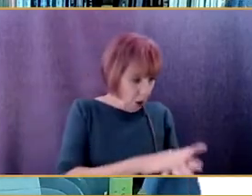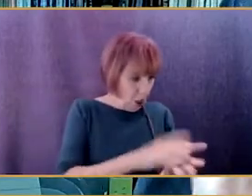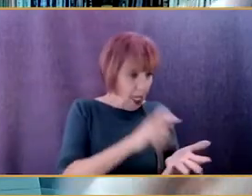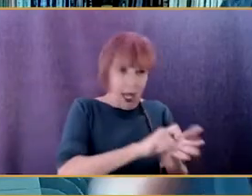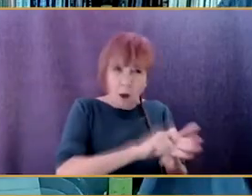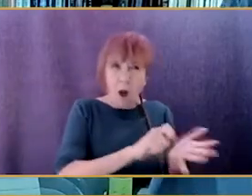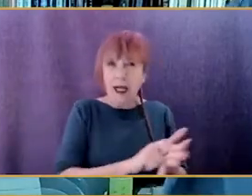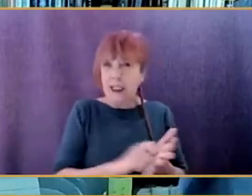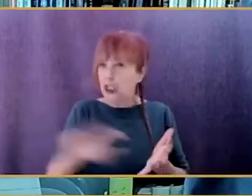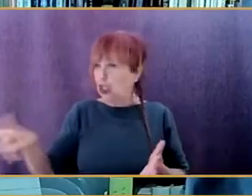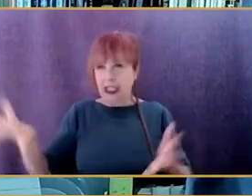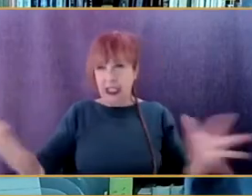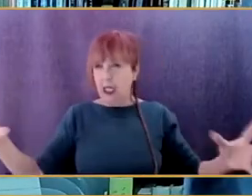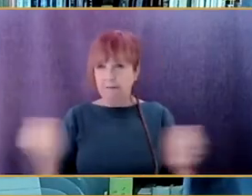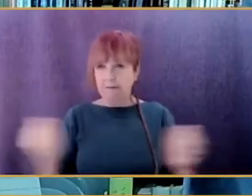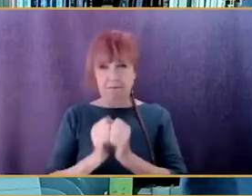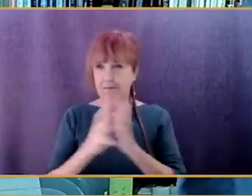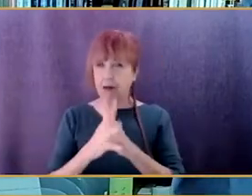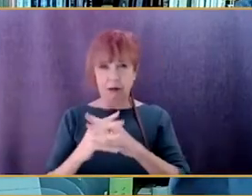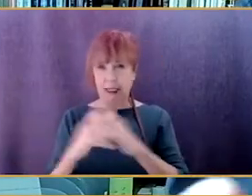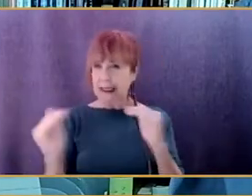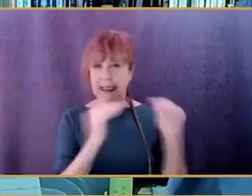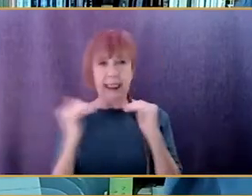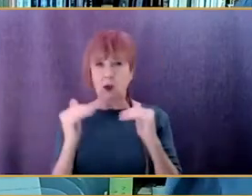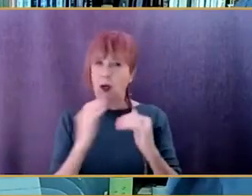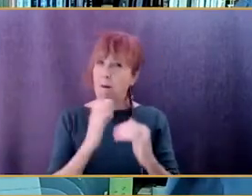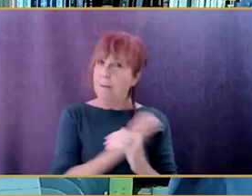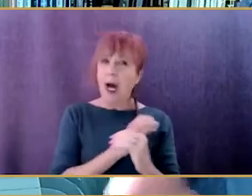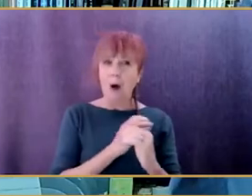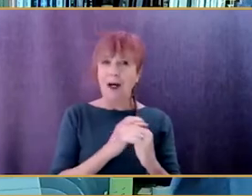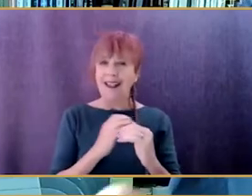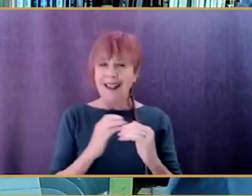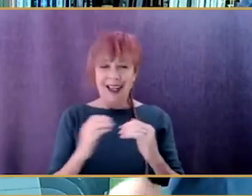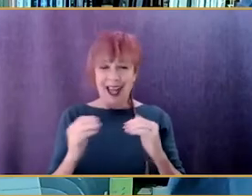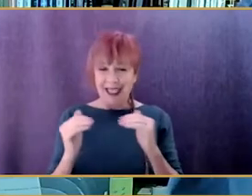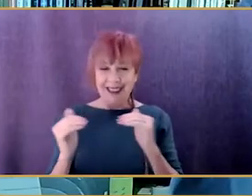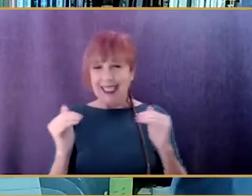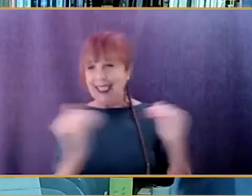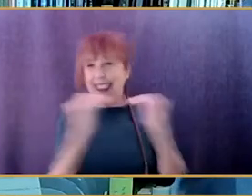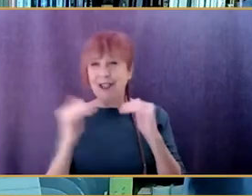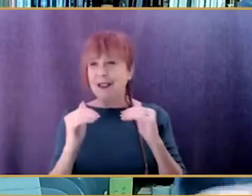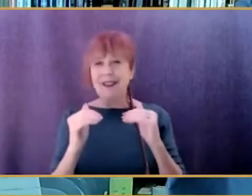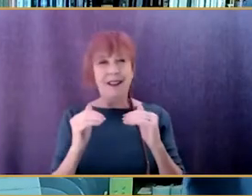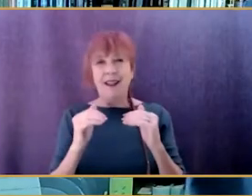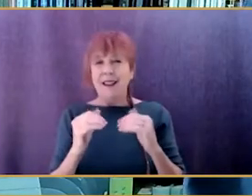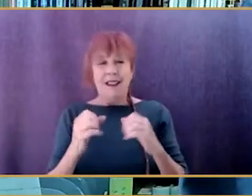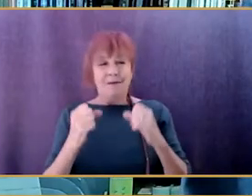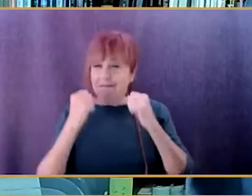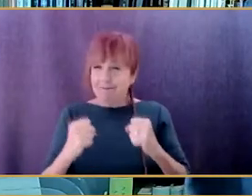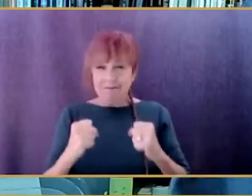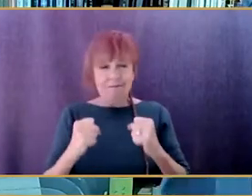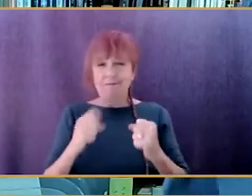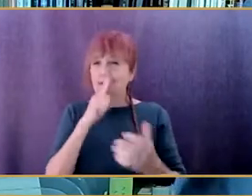on the stage and the performance on the page With equal power and equal credibility So much so that she